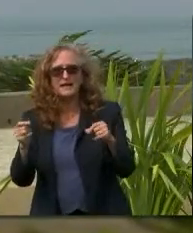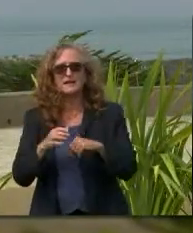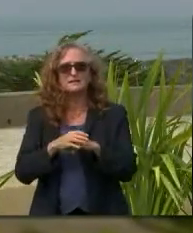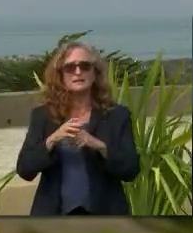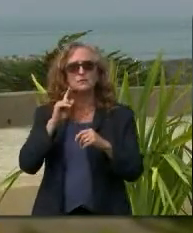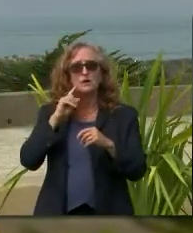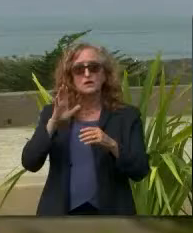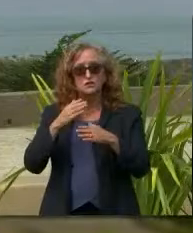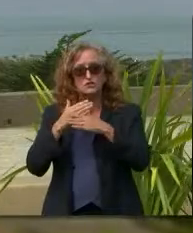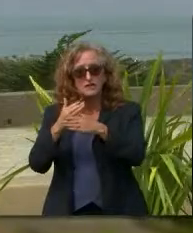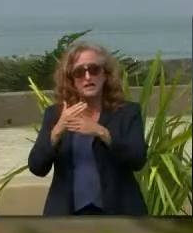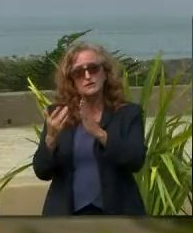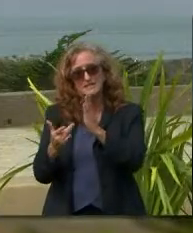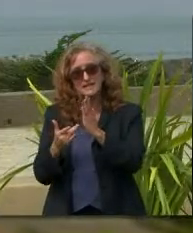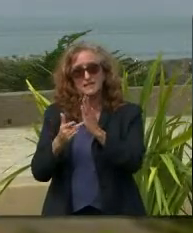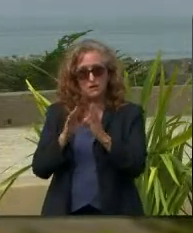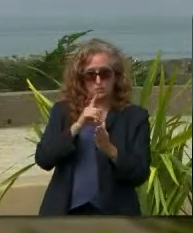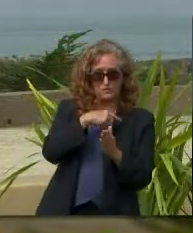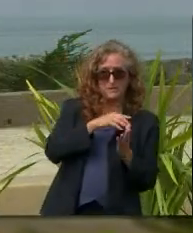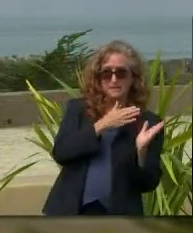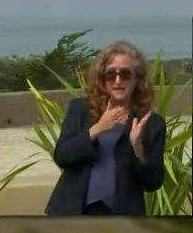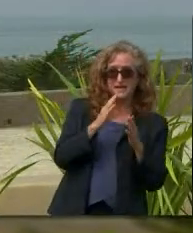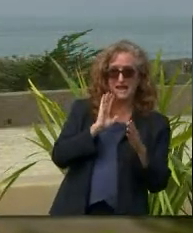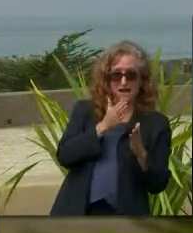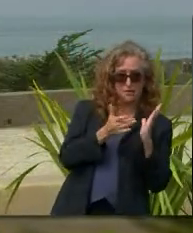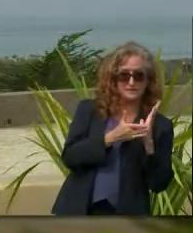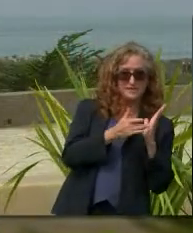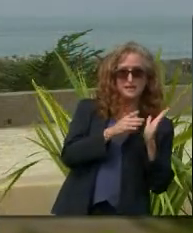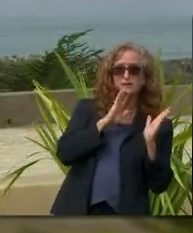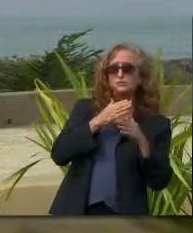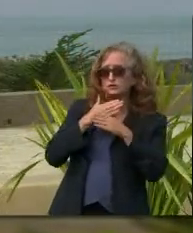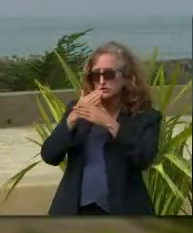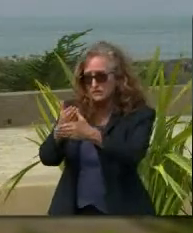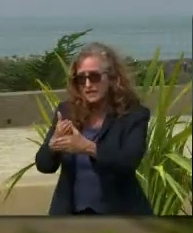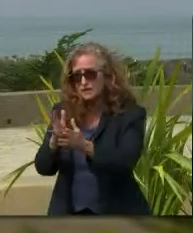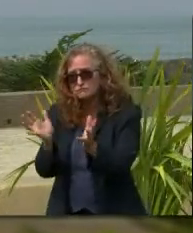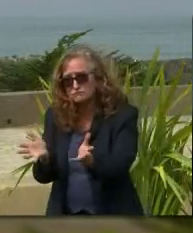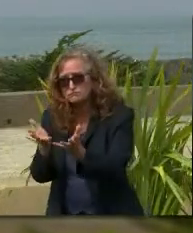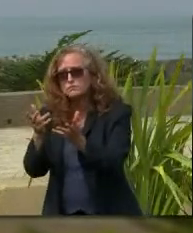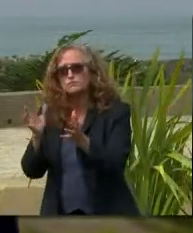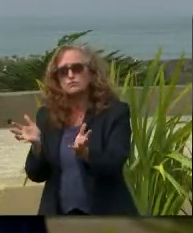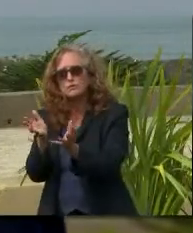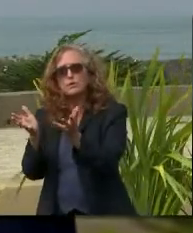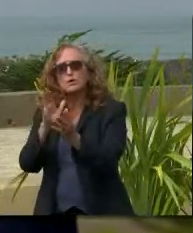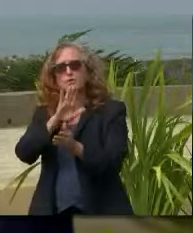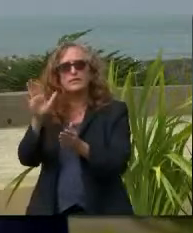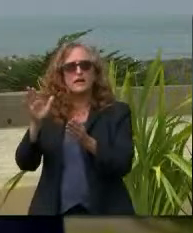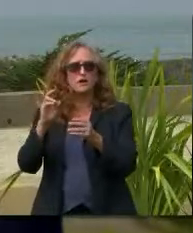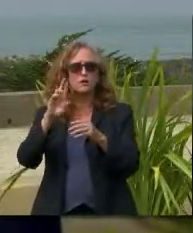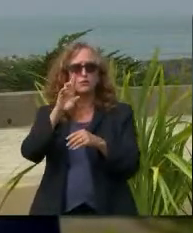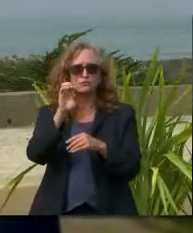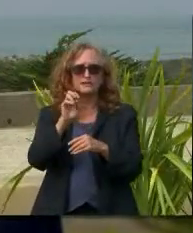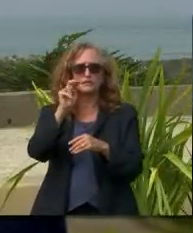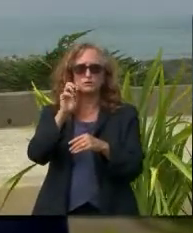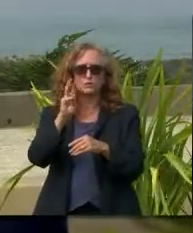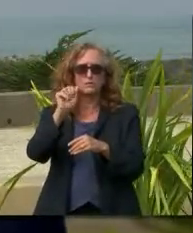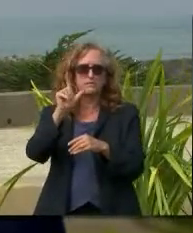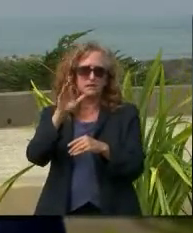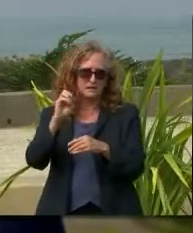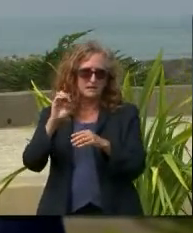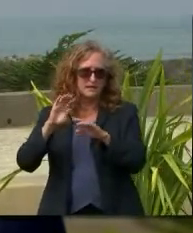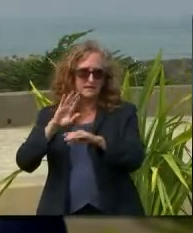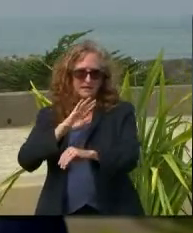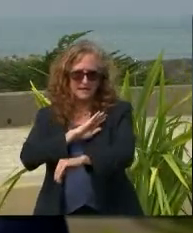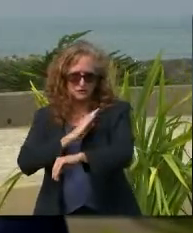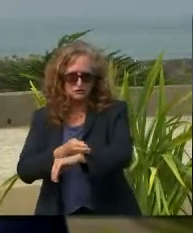wonderful technologies from Oregon that will promote renewable energy. We will certainly be learning